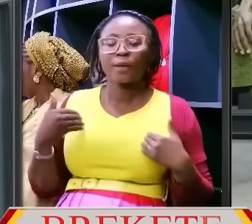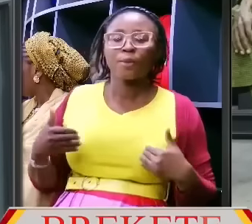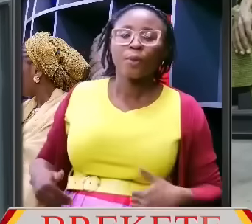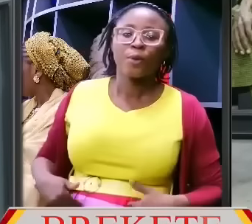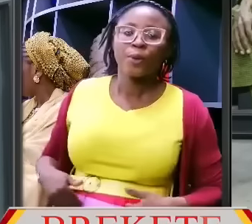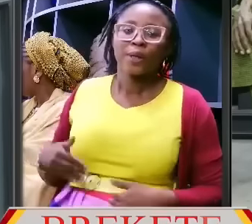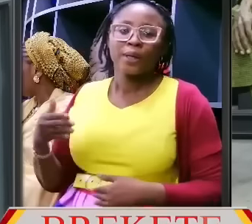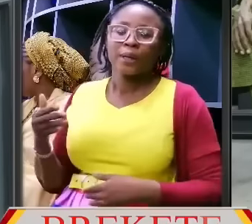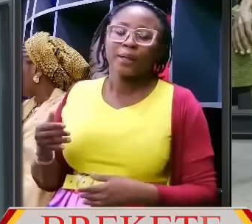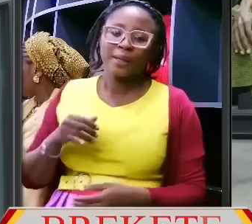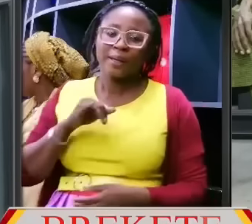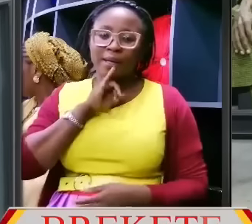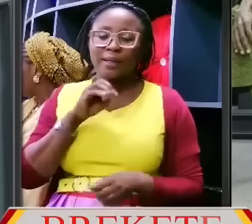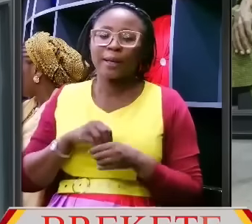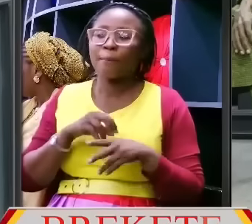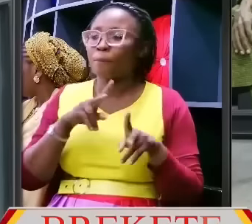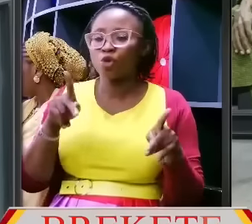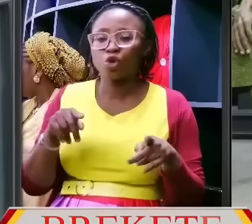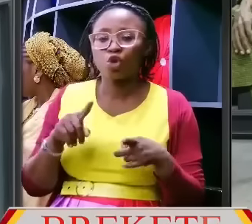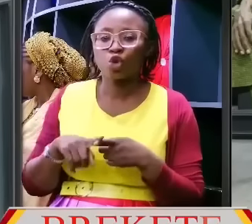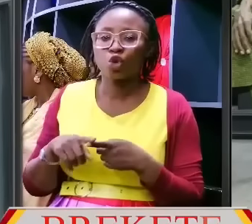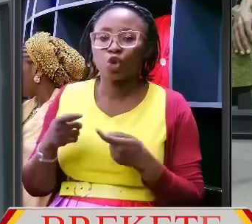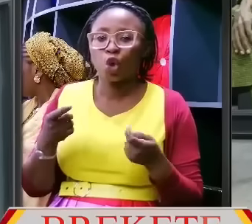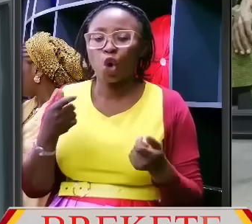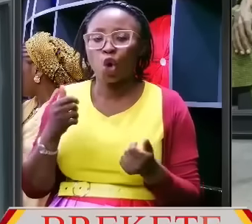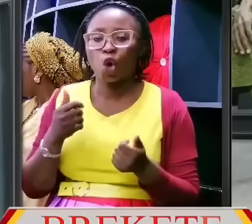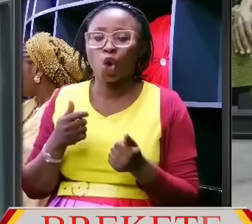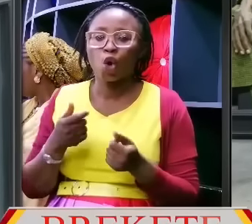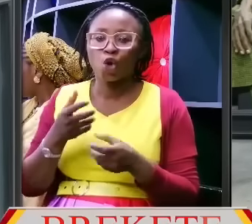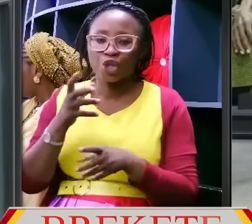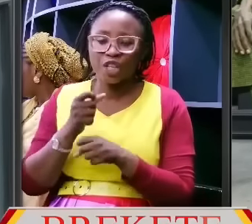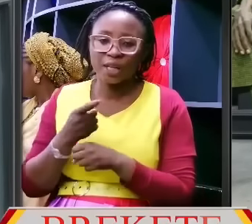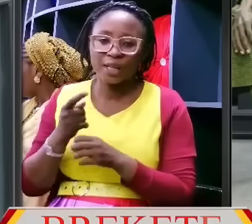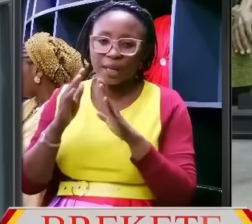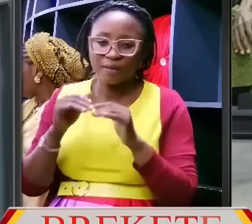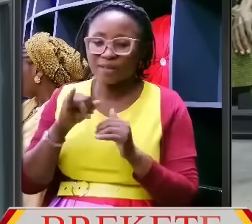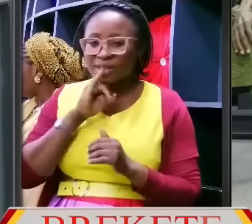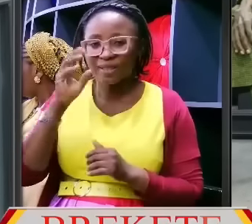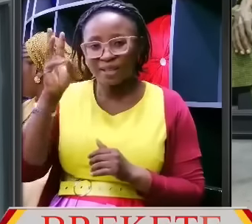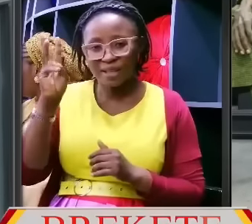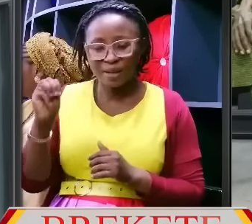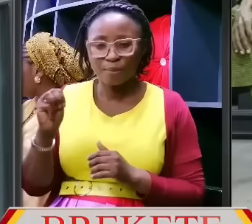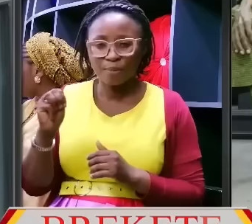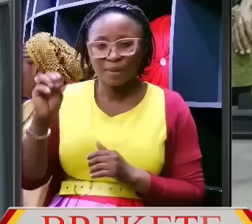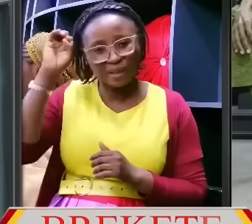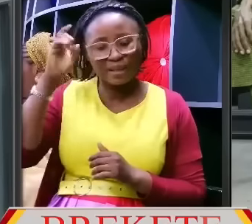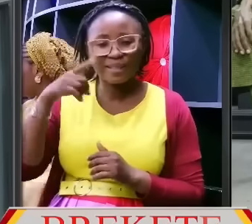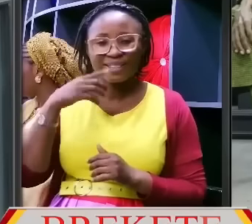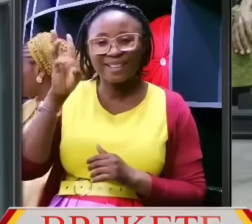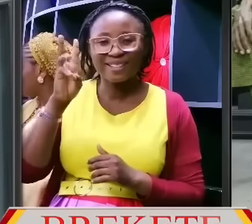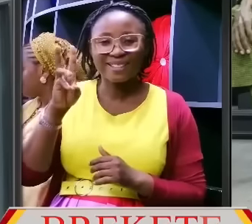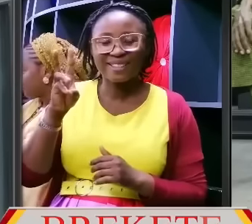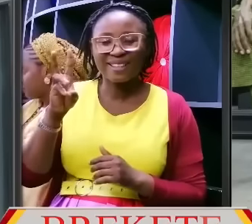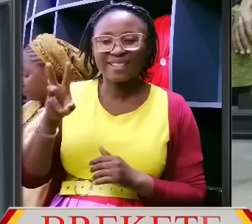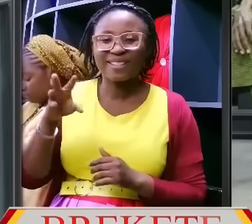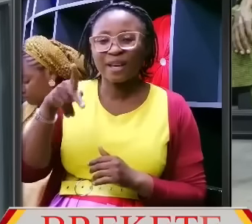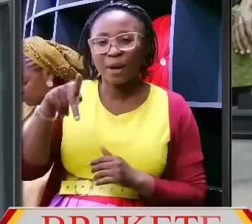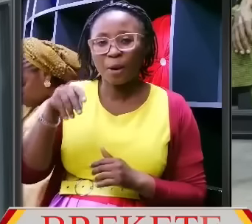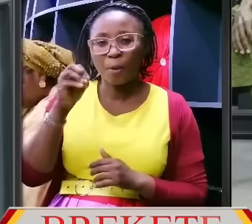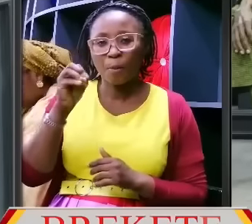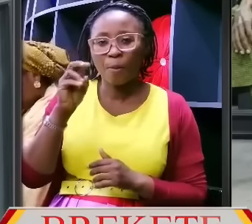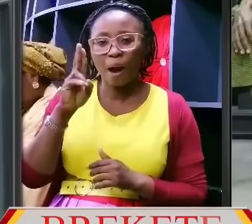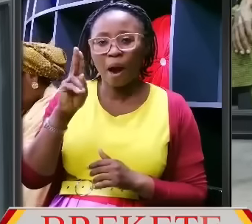day in a position to drag this house, na him. He say na £6 then give on